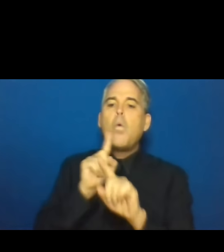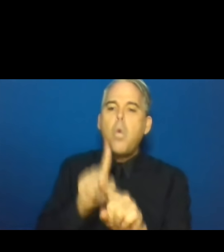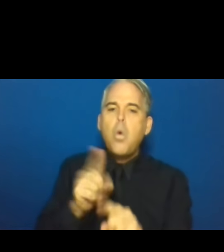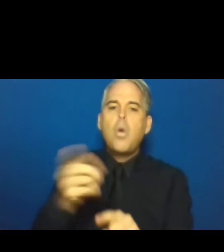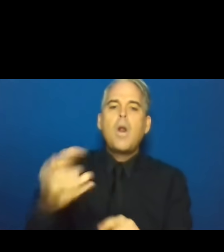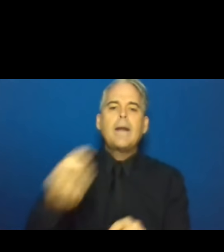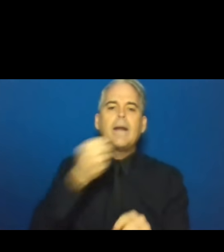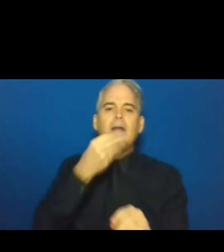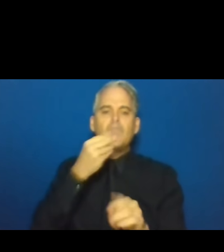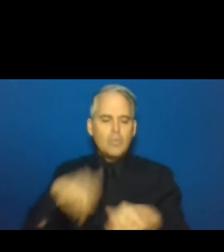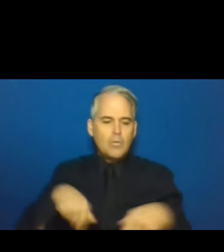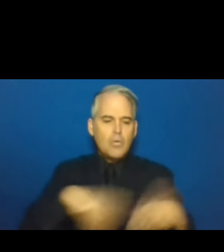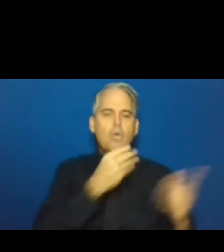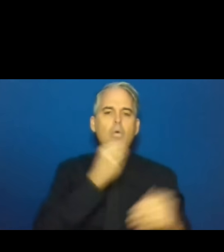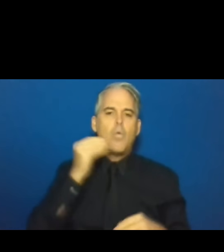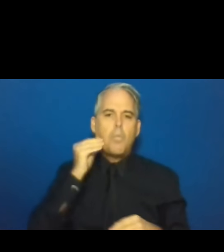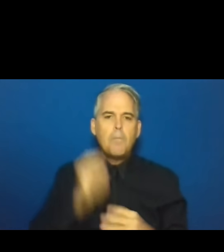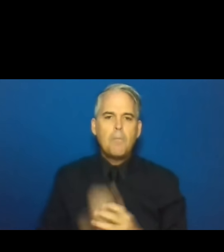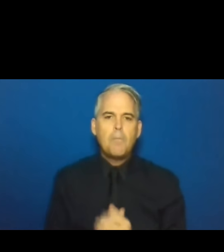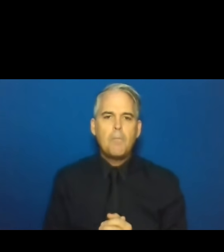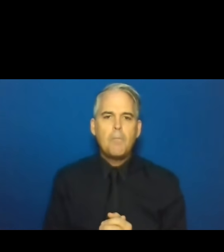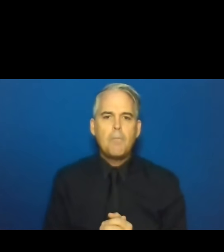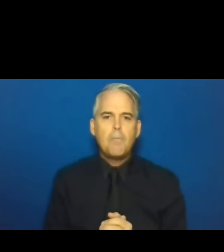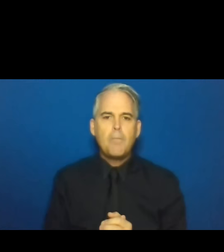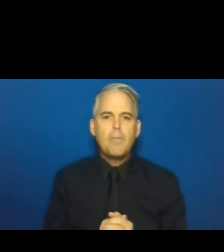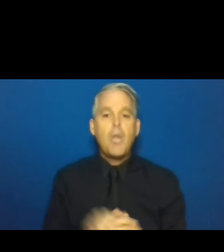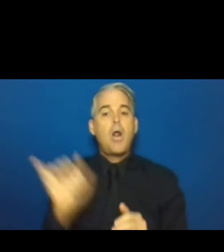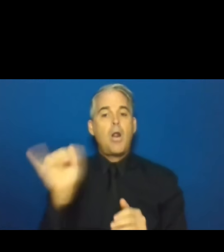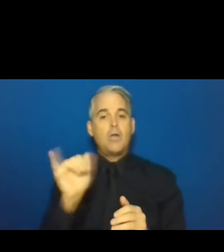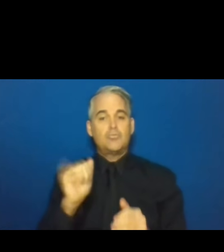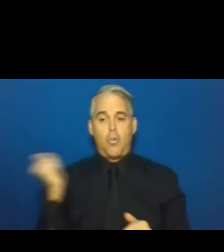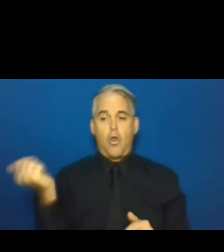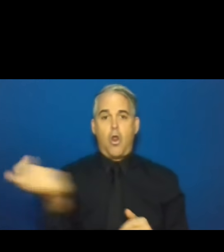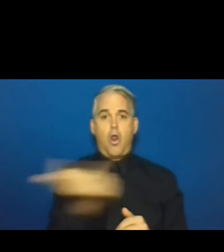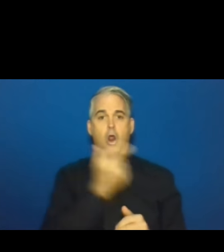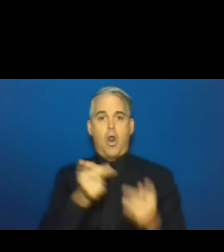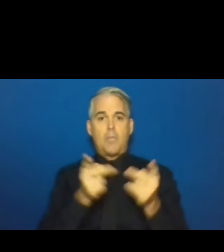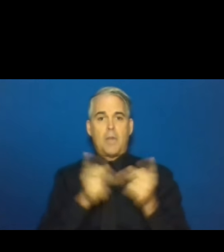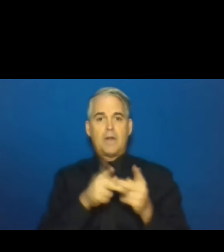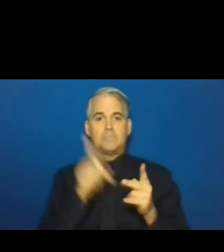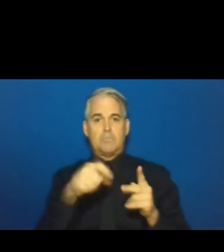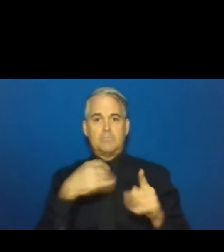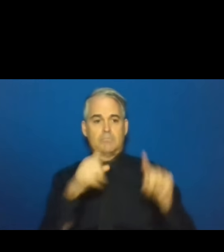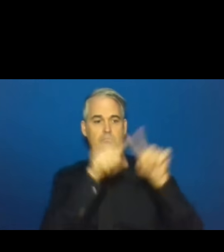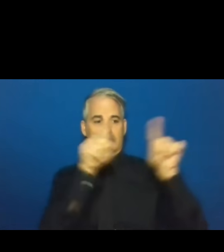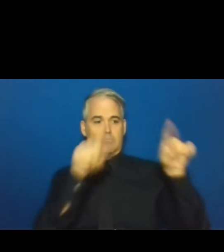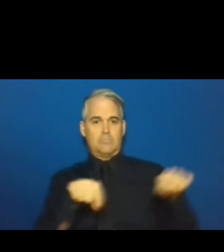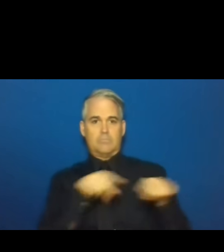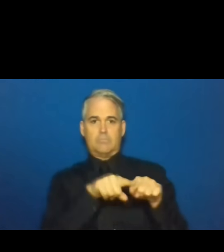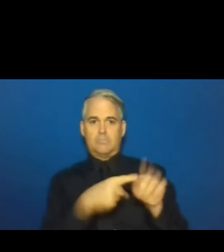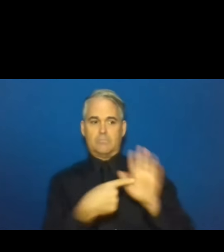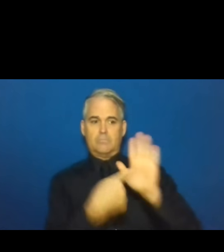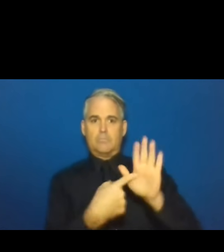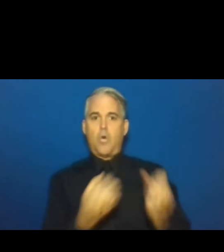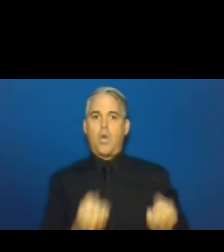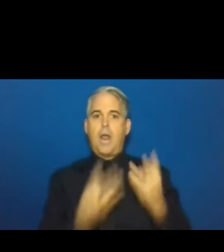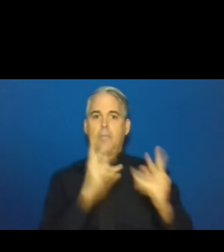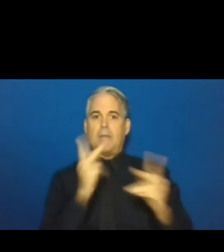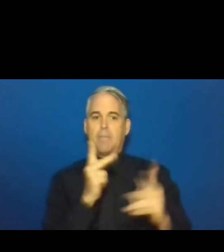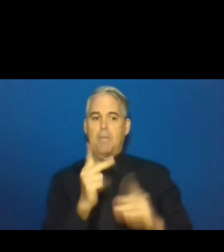business venue and gathering space is required to post capacity limits under COVID-19 directives at all public